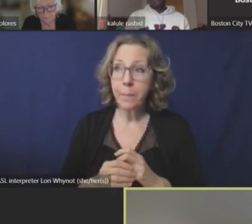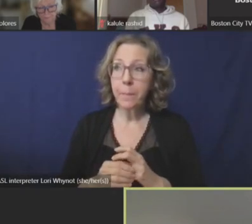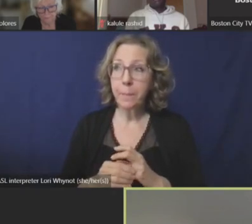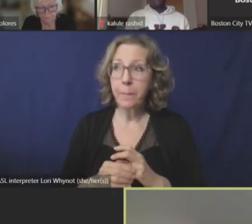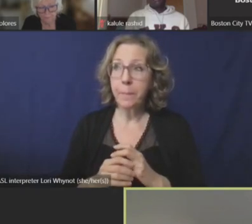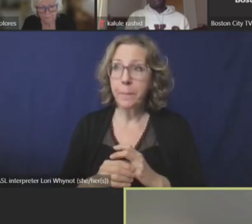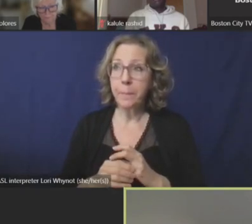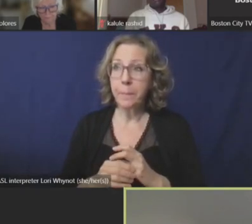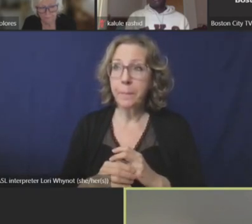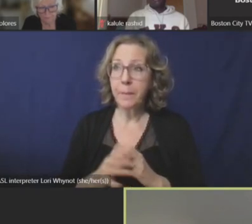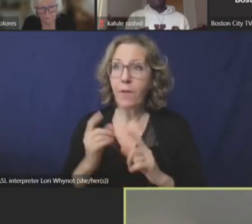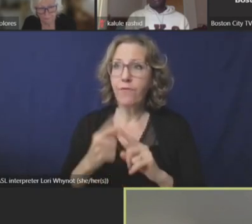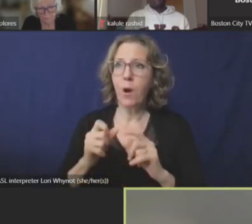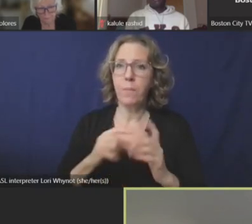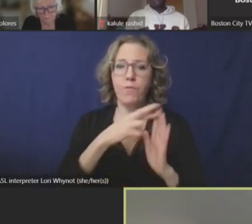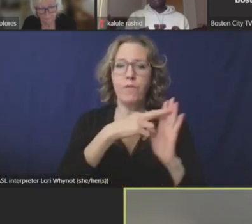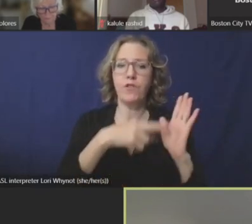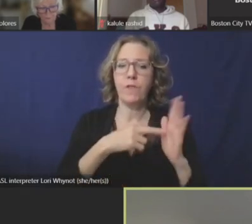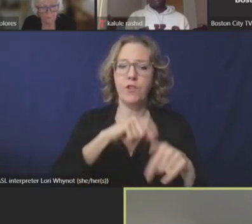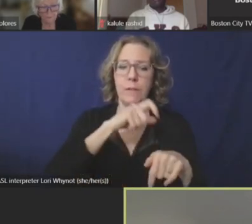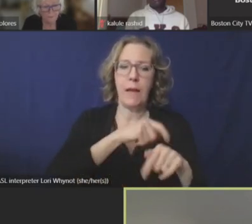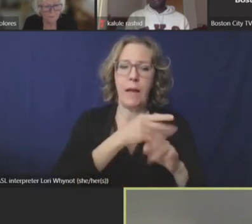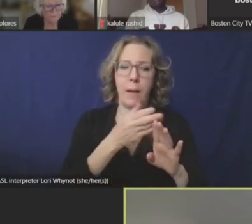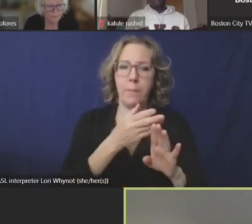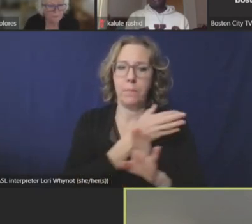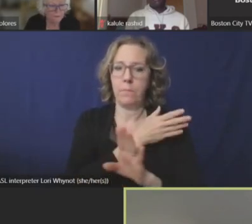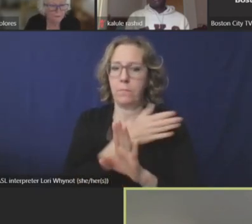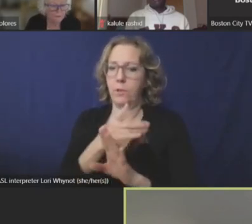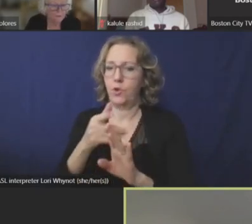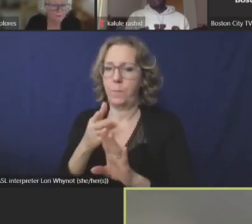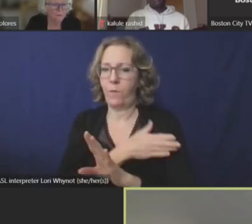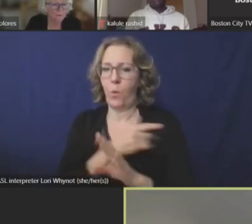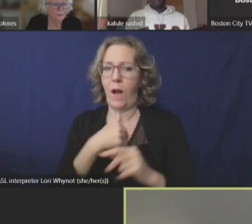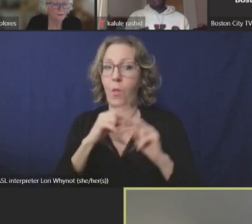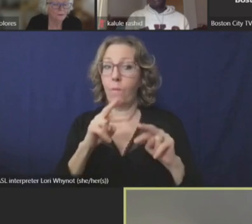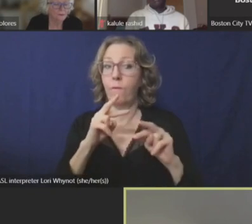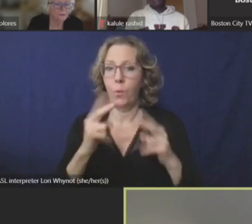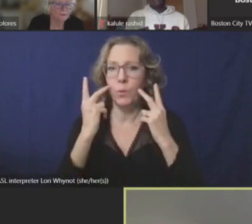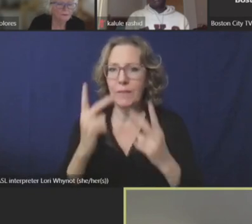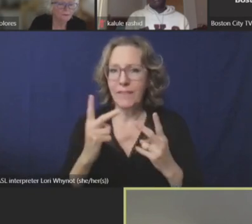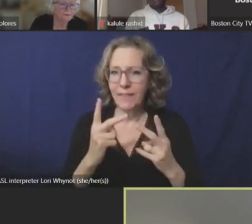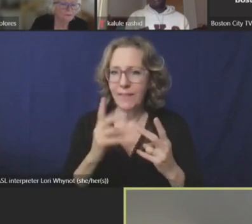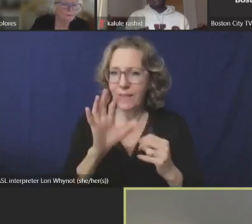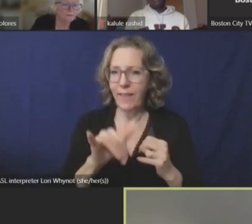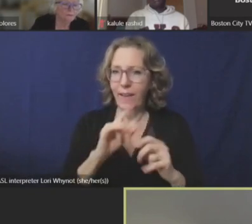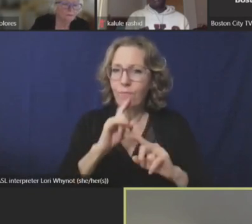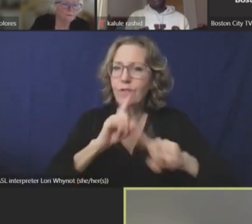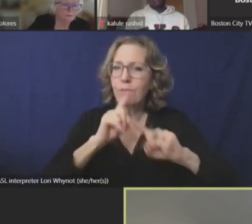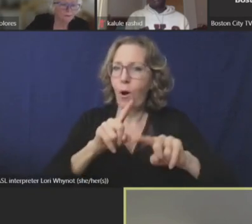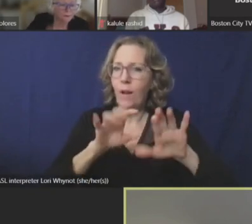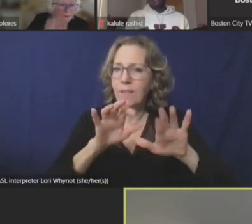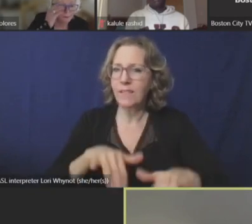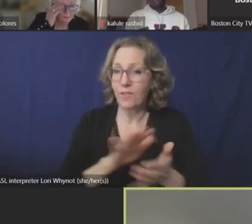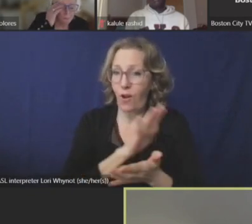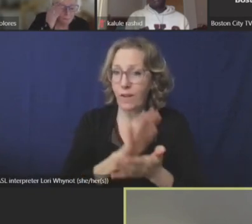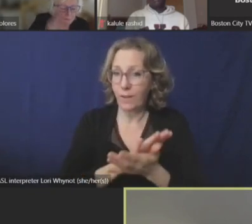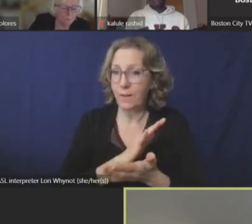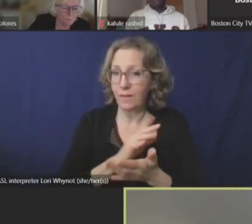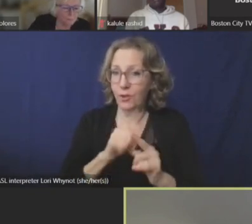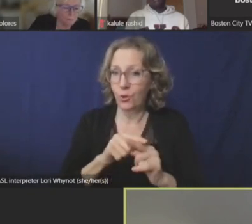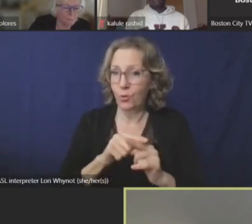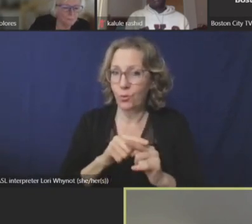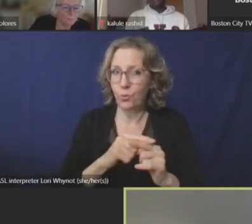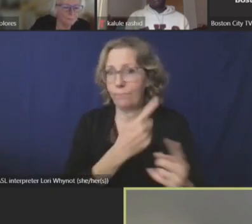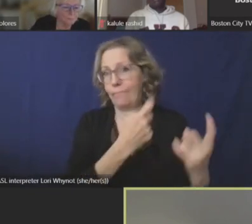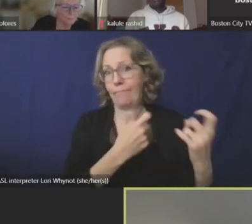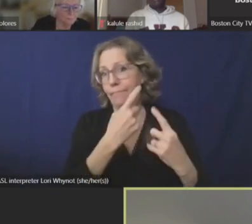registration period, and I look forward to seeing that document. My main question in regards